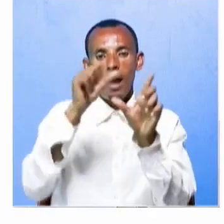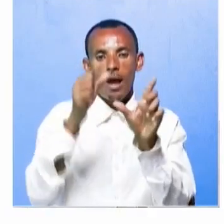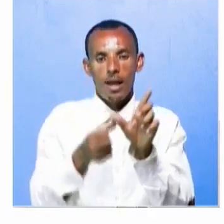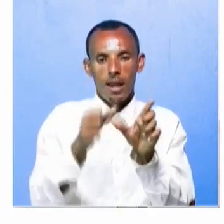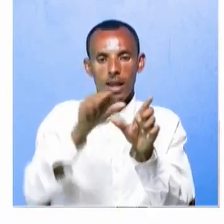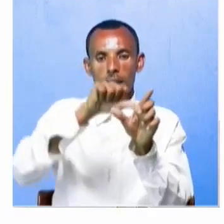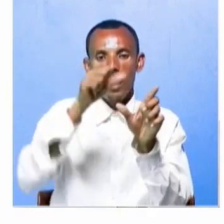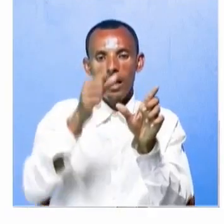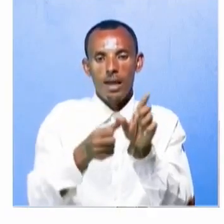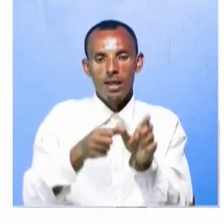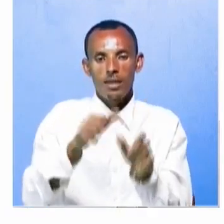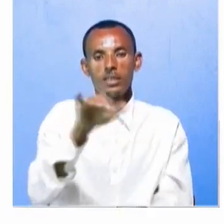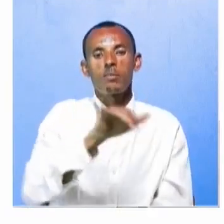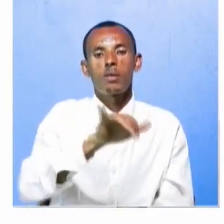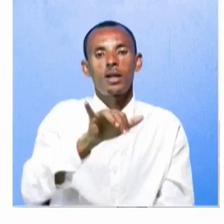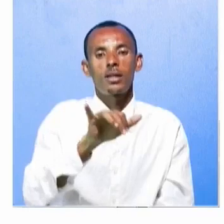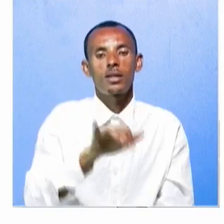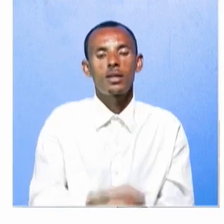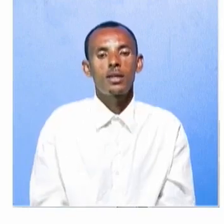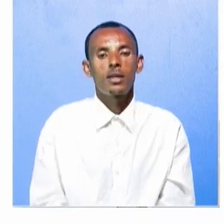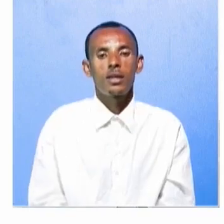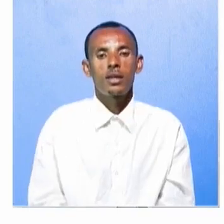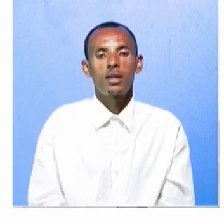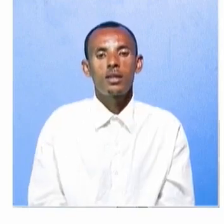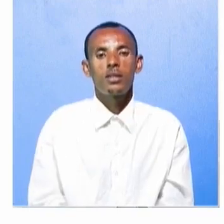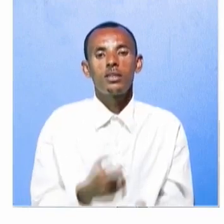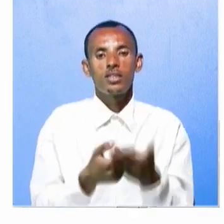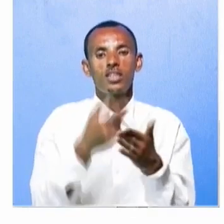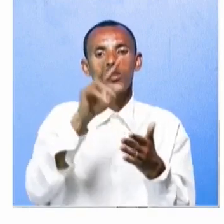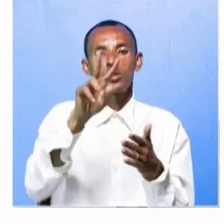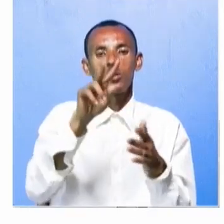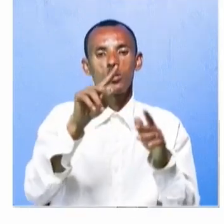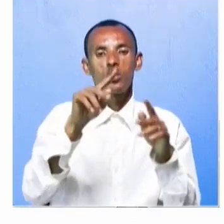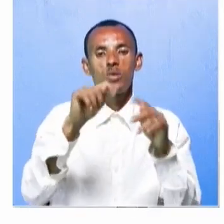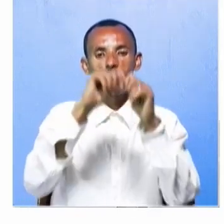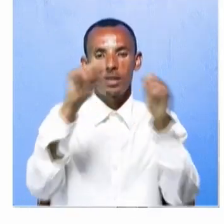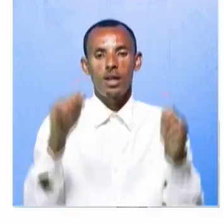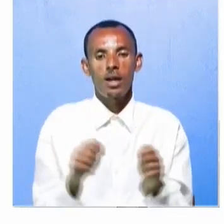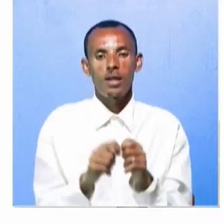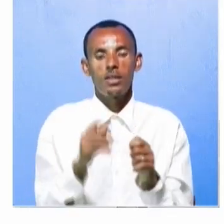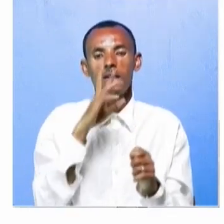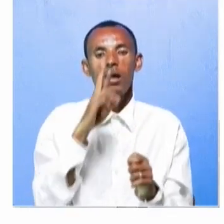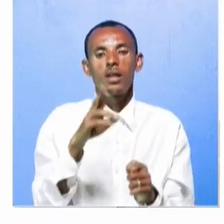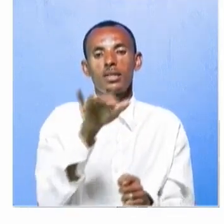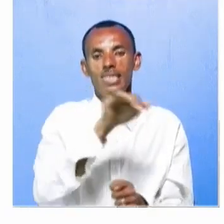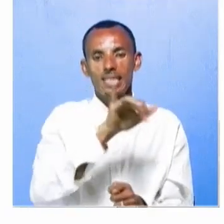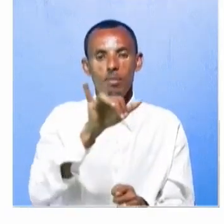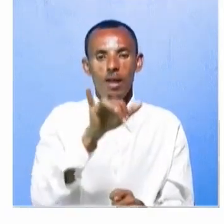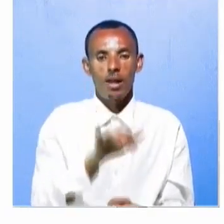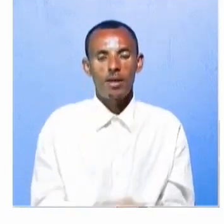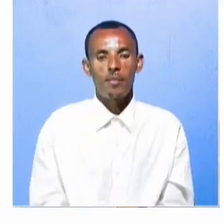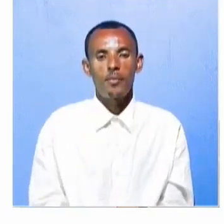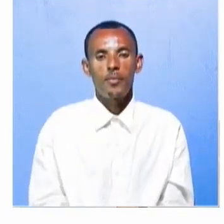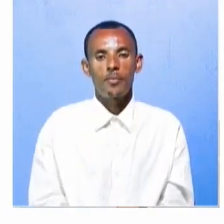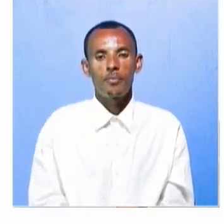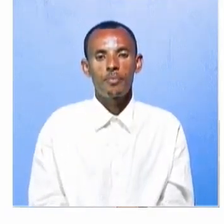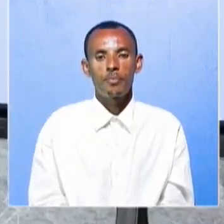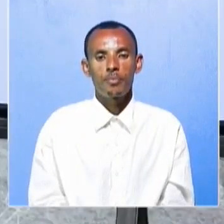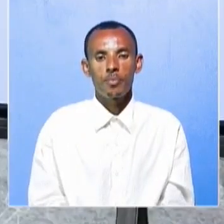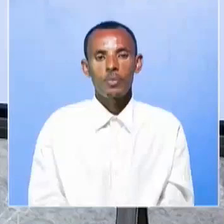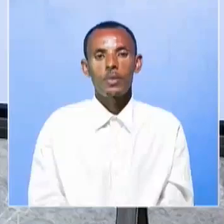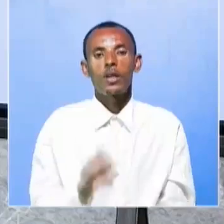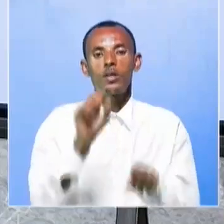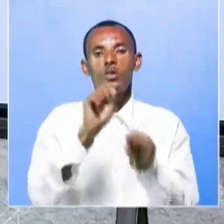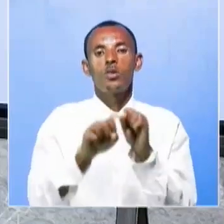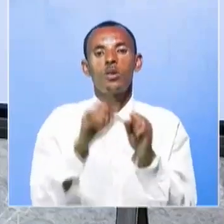angle similarity. Okay, these two triangles are similar, right?